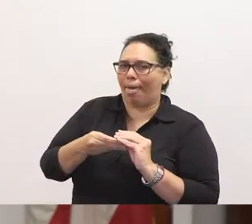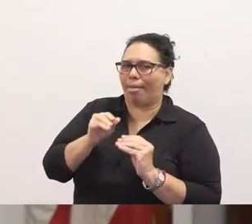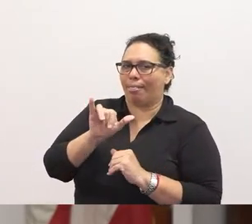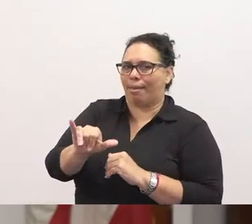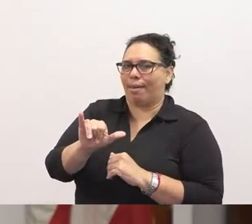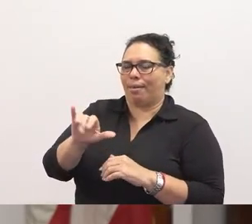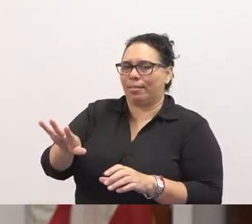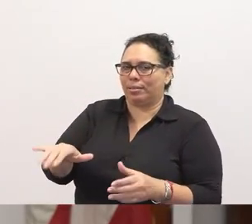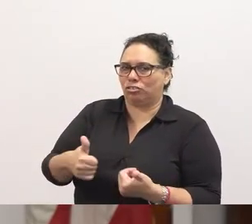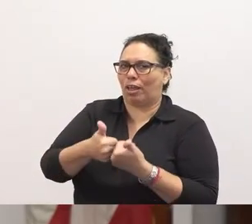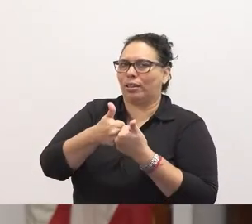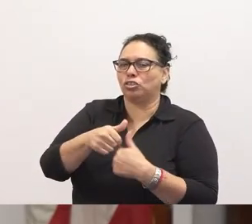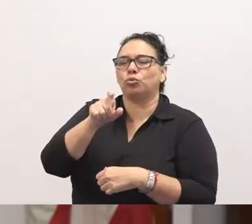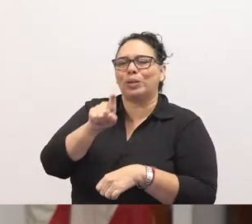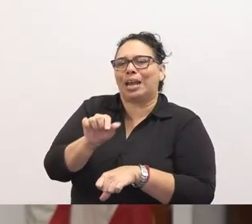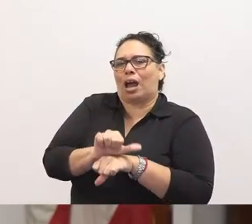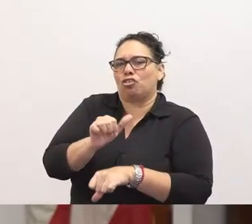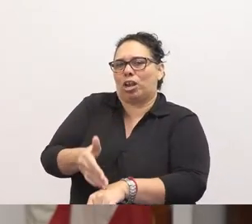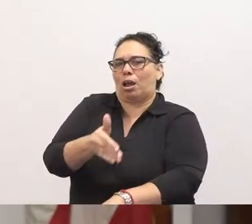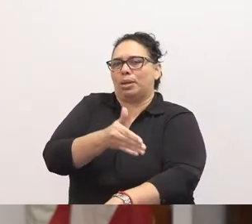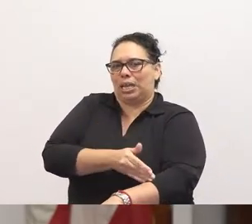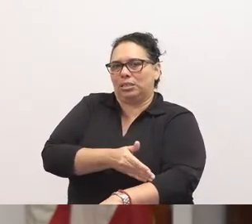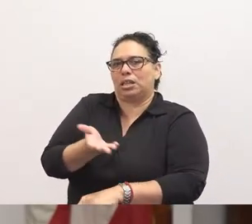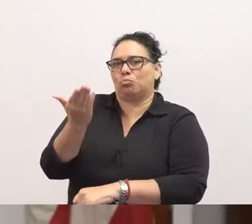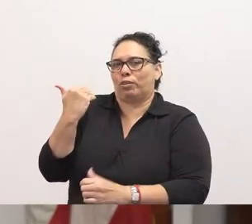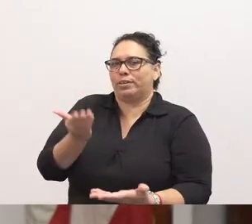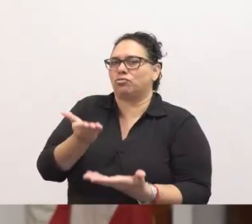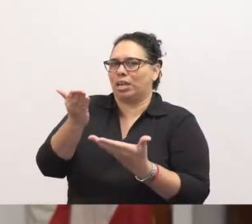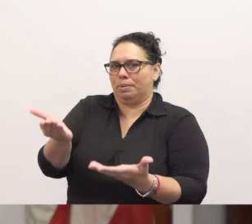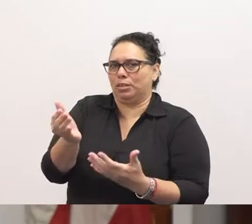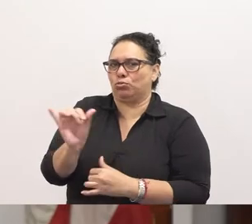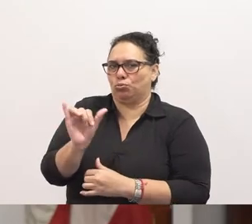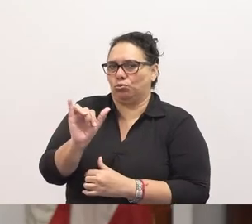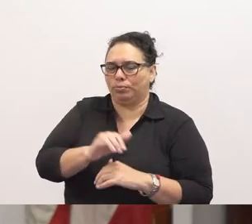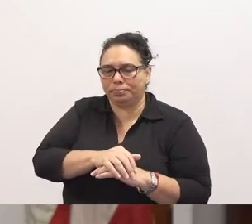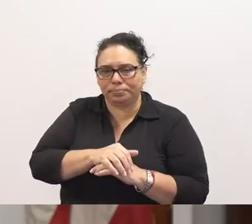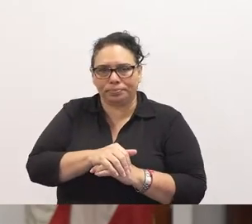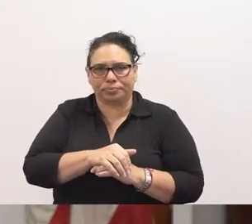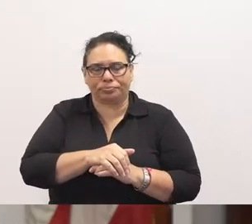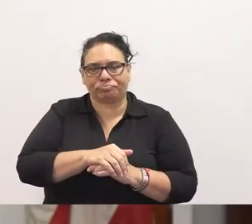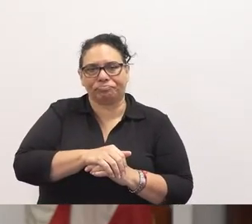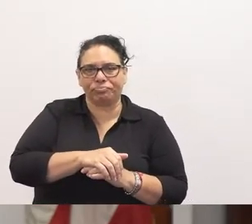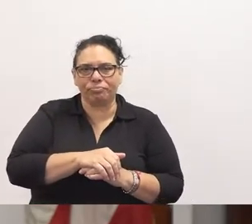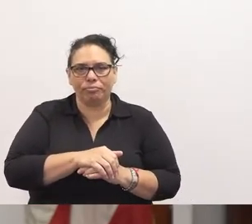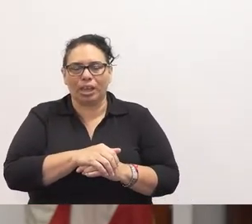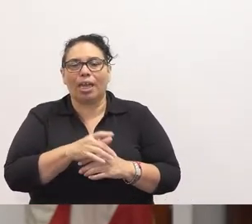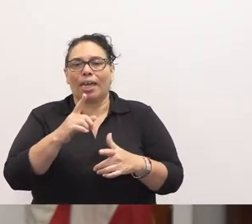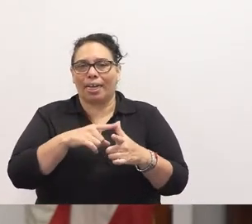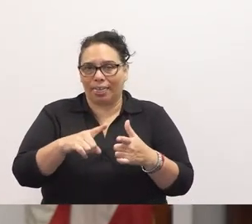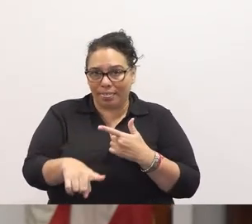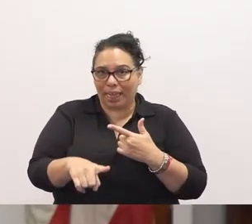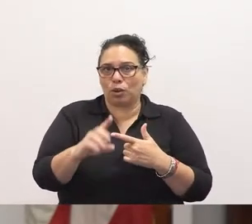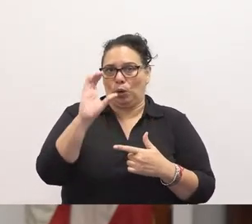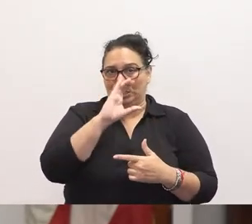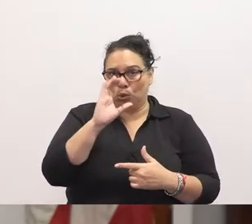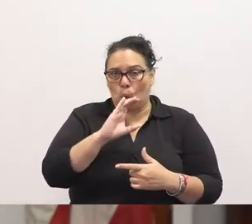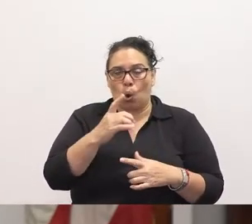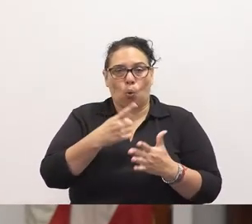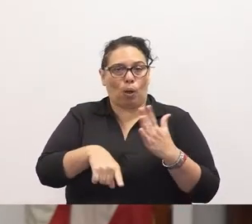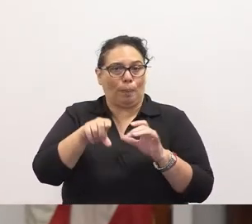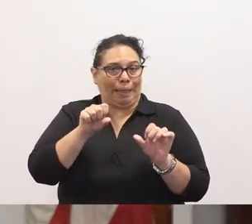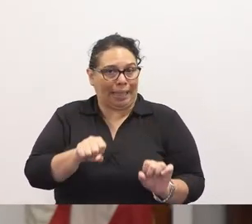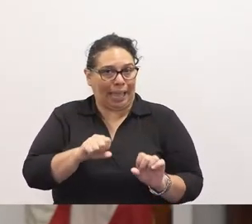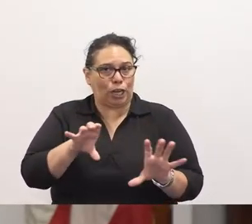that we need some concrete updates on those previous recommendations as we explore then what we're able to